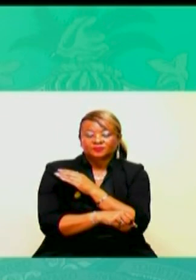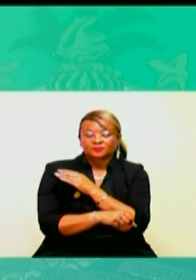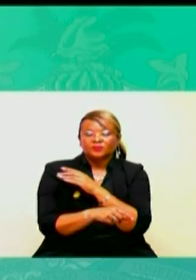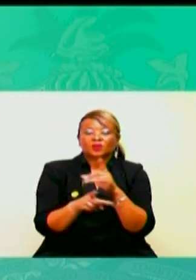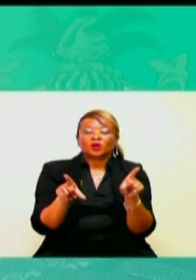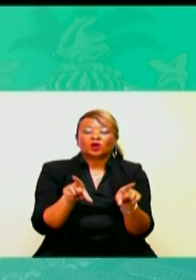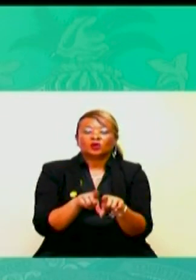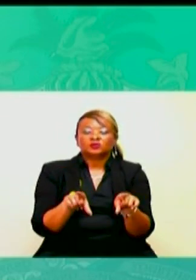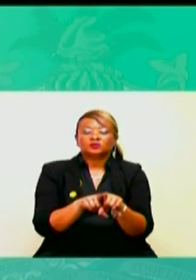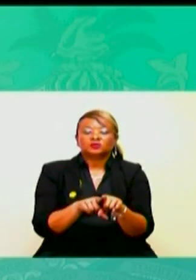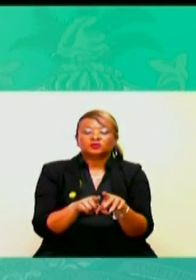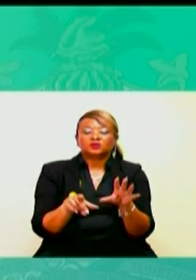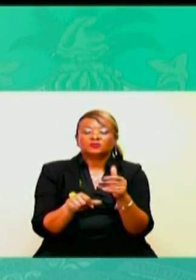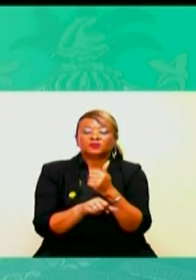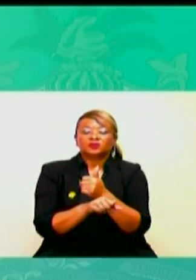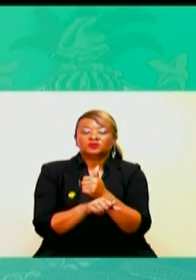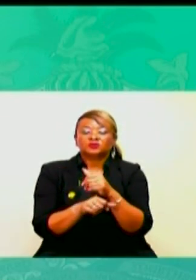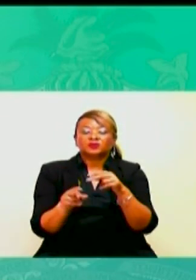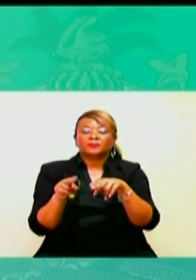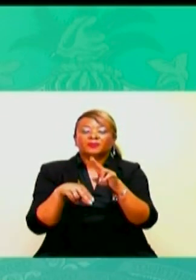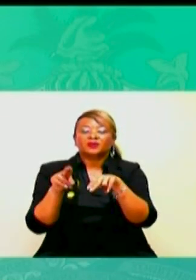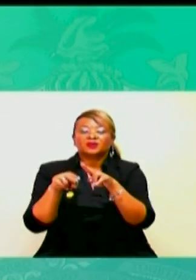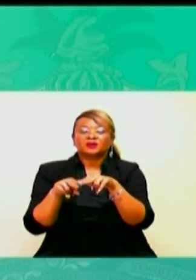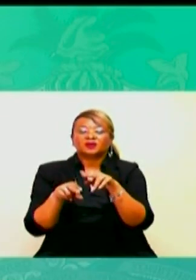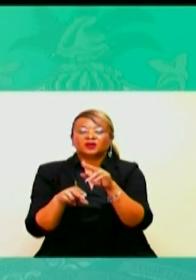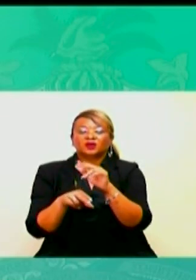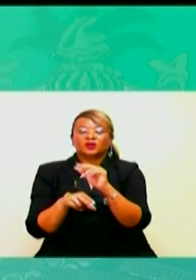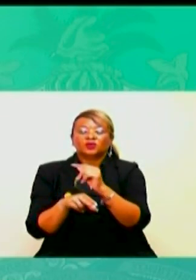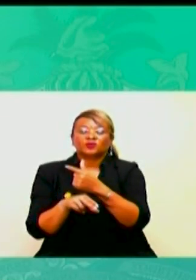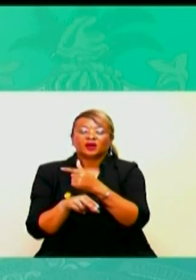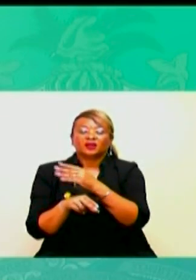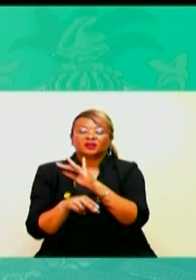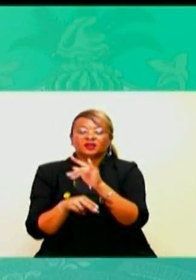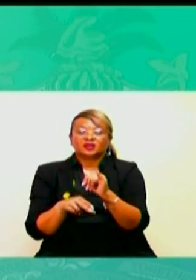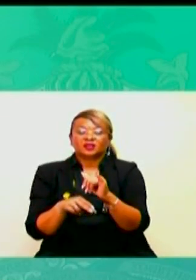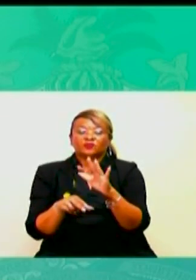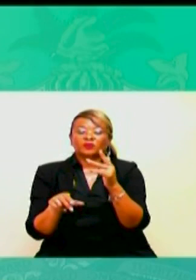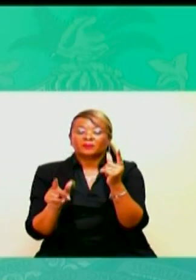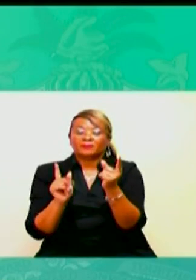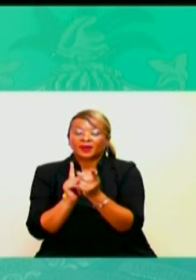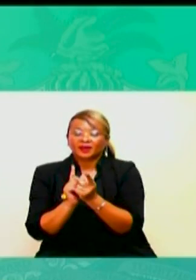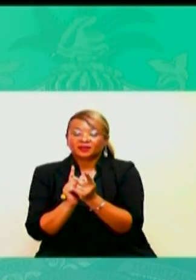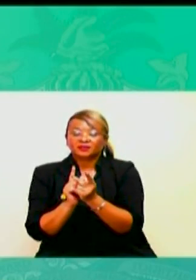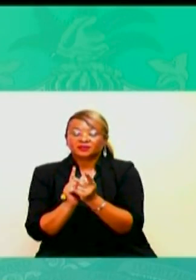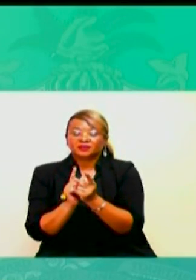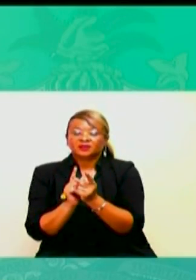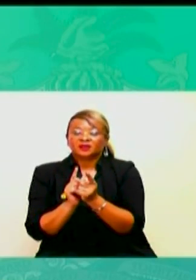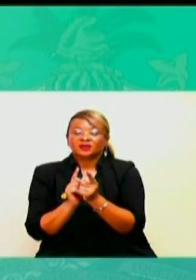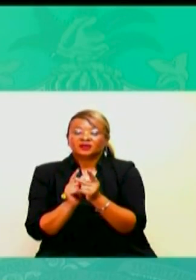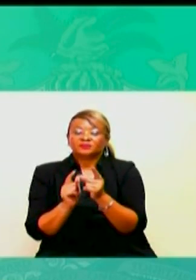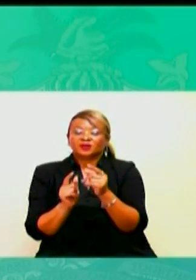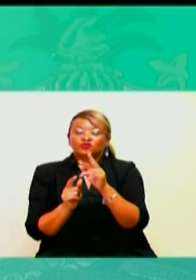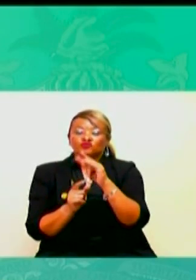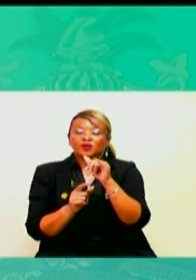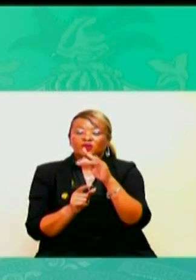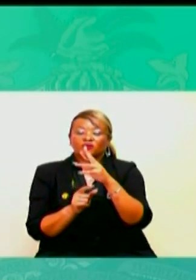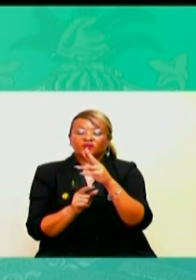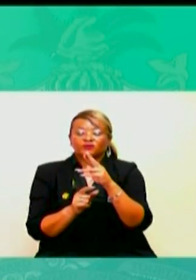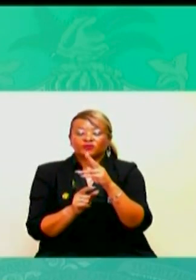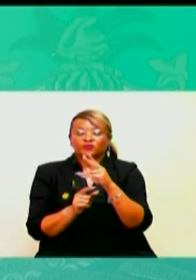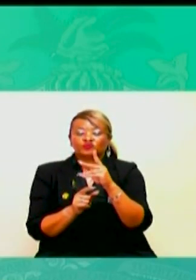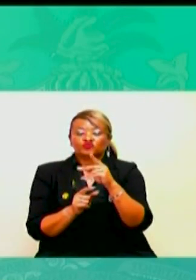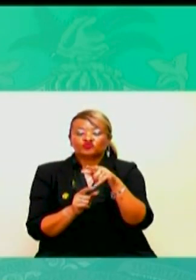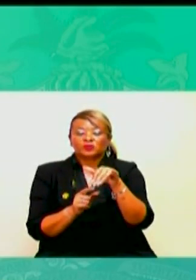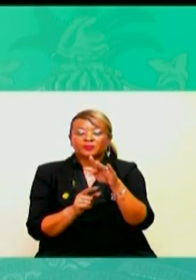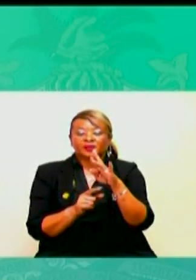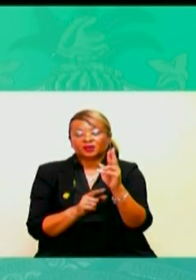Also, the administrator's building in Grand Key that we met in a state of disrepair is being renovated.